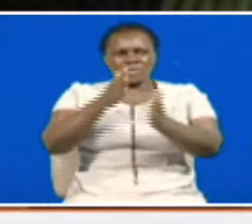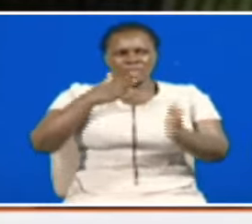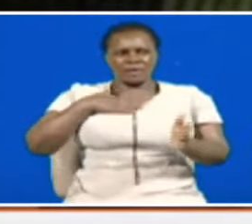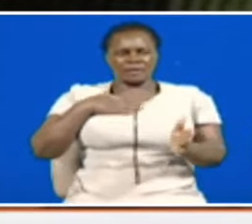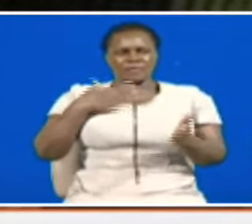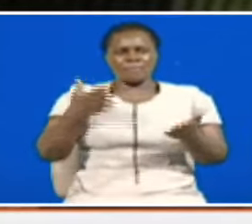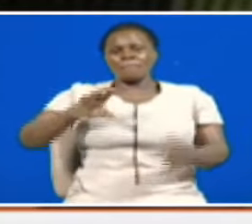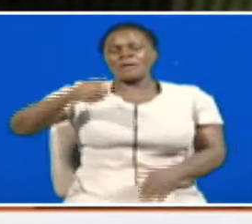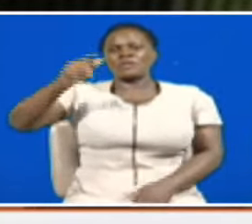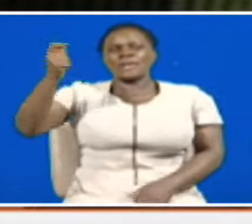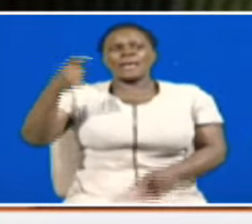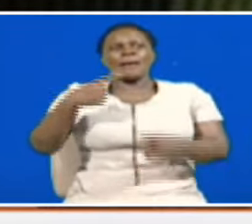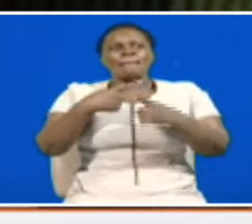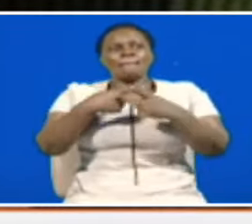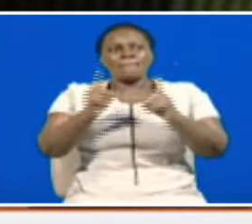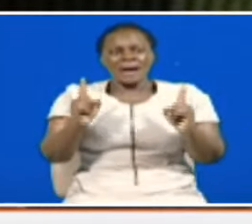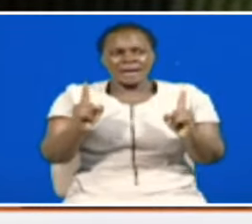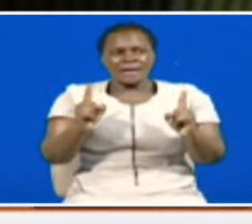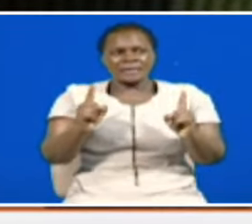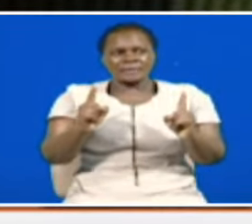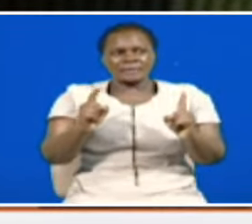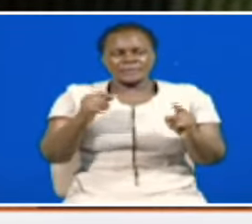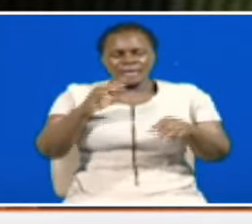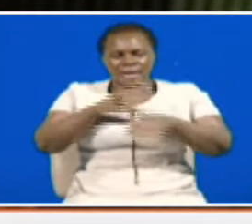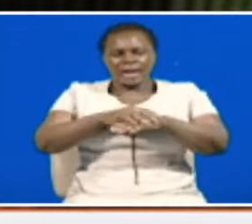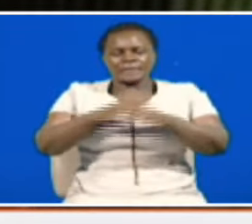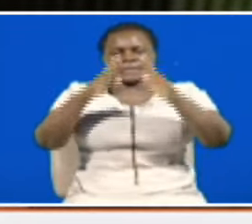or Mount Kenya, but they will find a house in order.